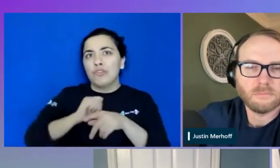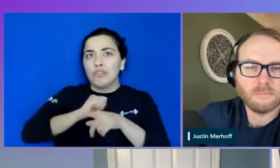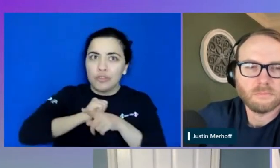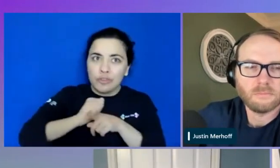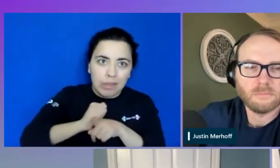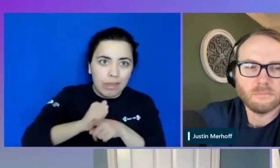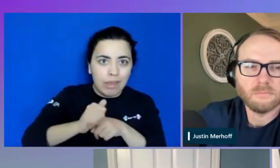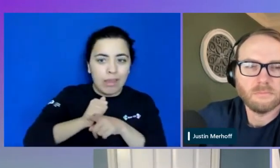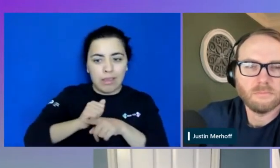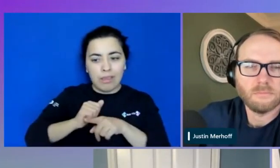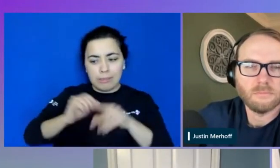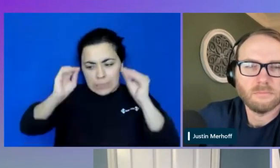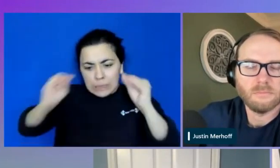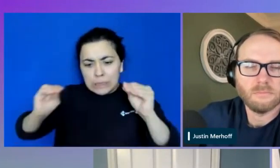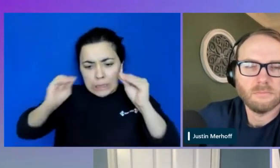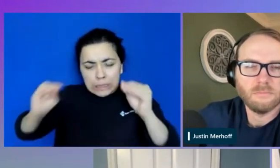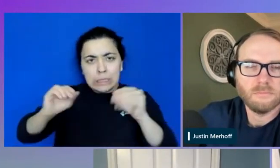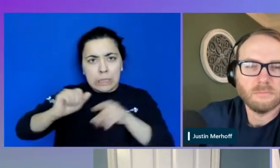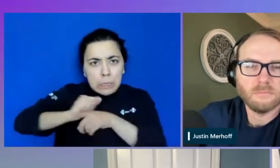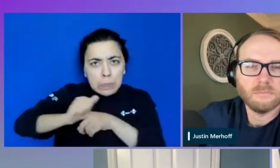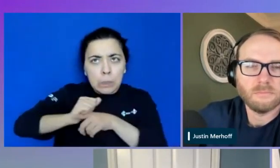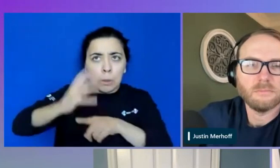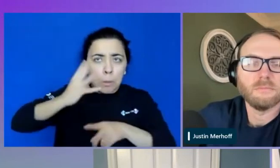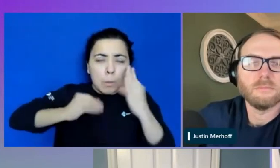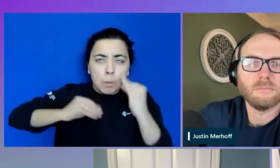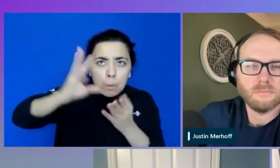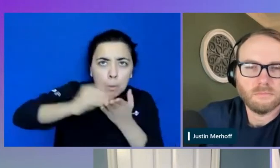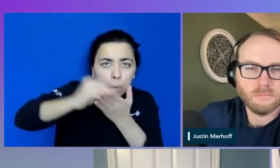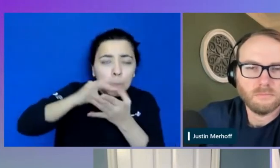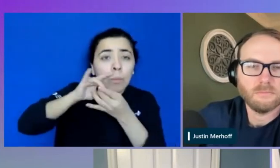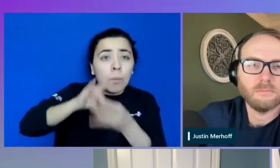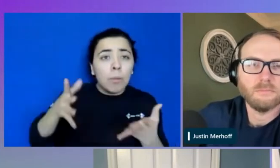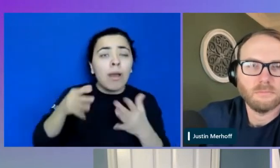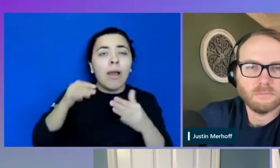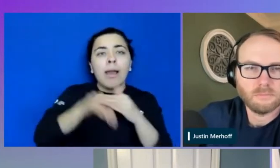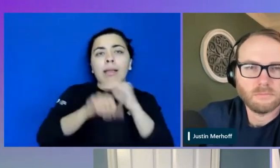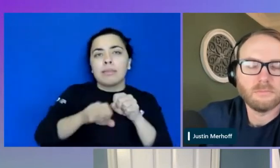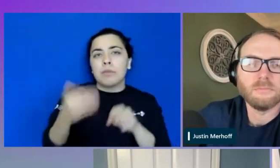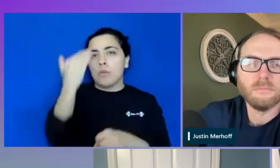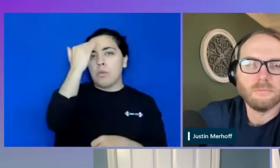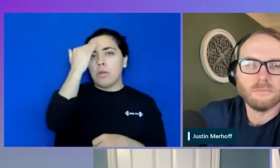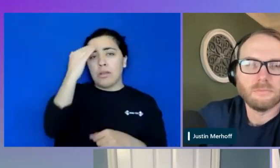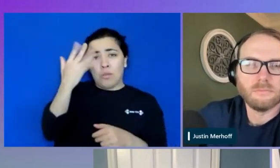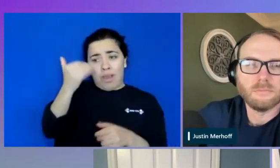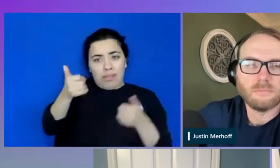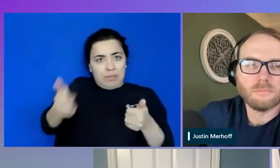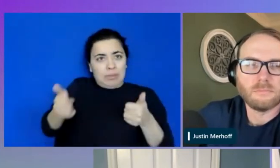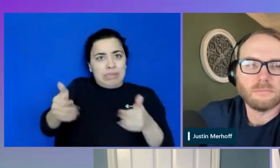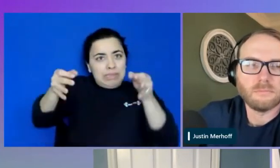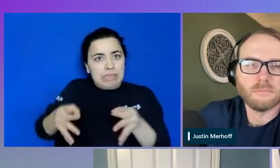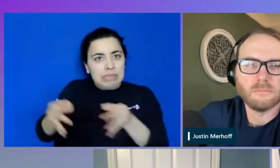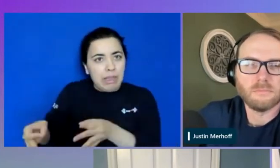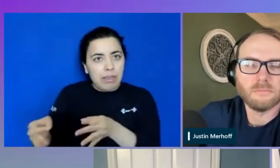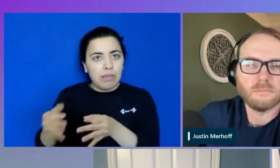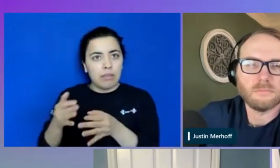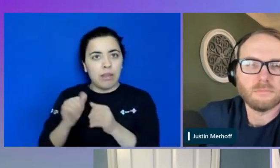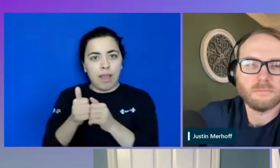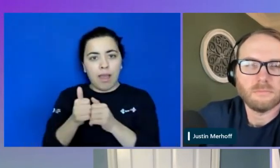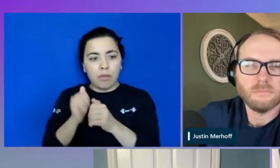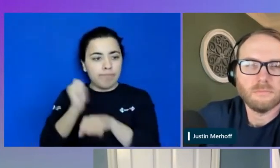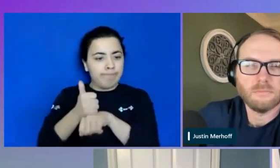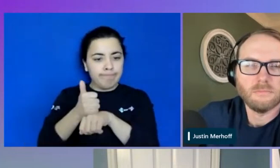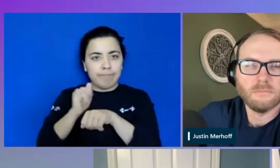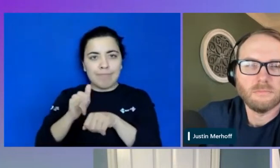because they are the ones that make the decisions on what controls to implement and how to implement it. They are the ones that actually,